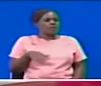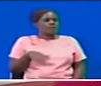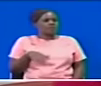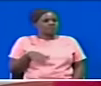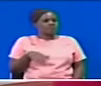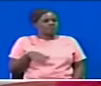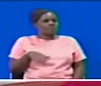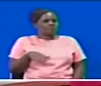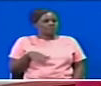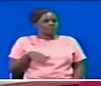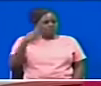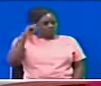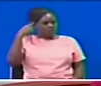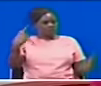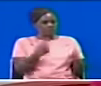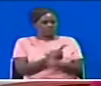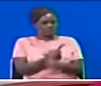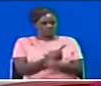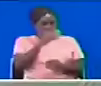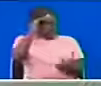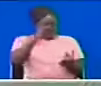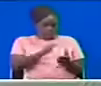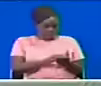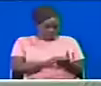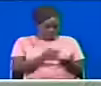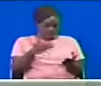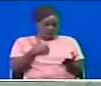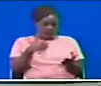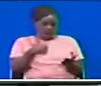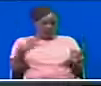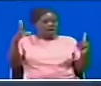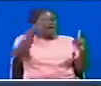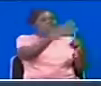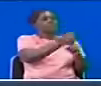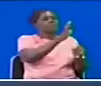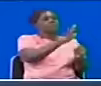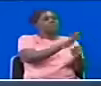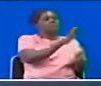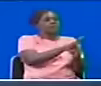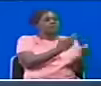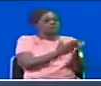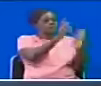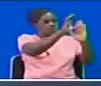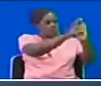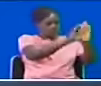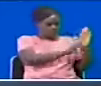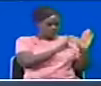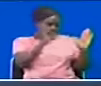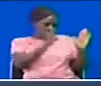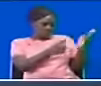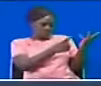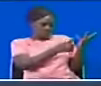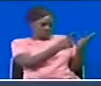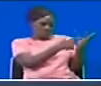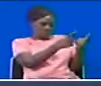think differently. And I believe that what this has done, and we have achieved a lot with the 2010 constitution, and even if you look at the numbers, mm-hmm.